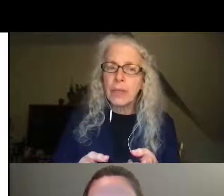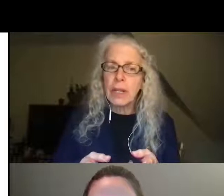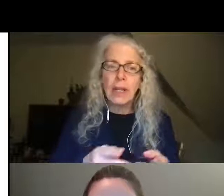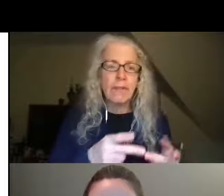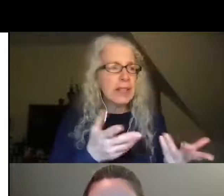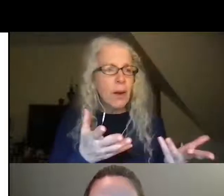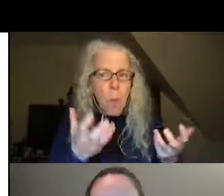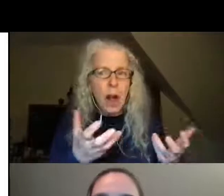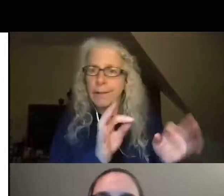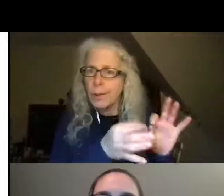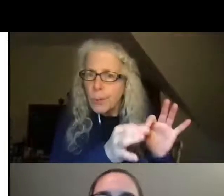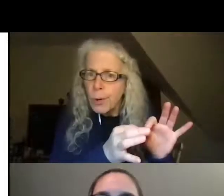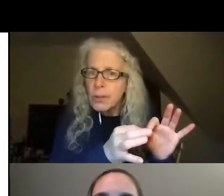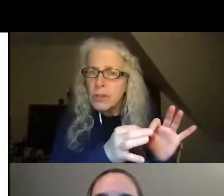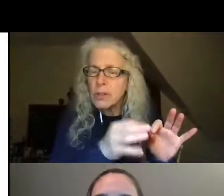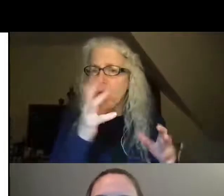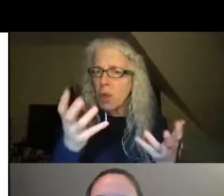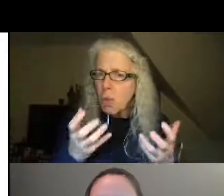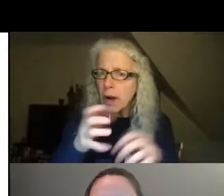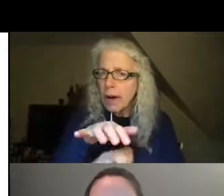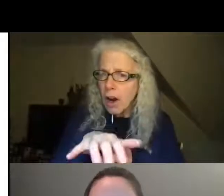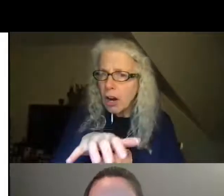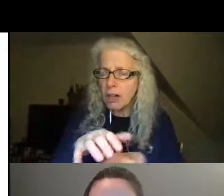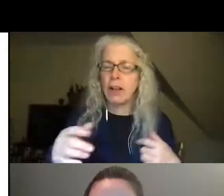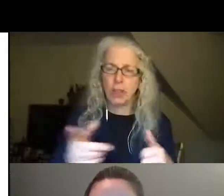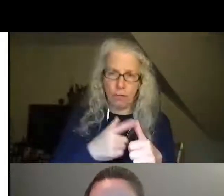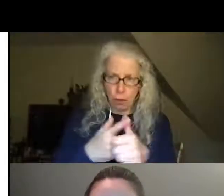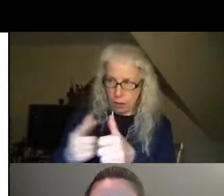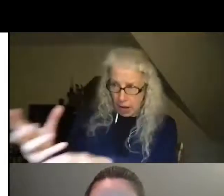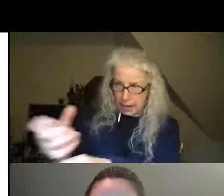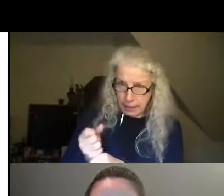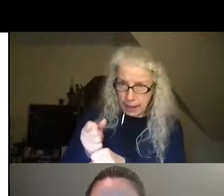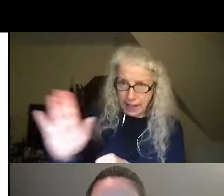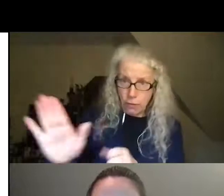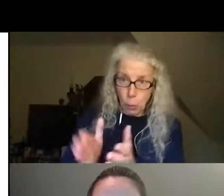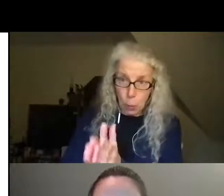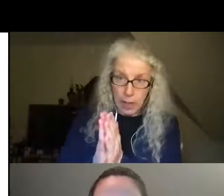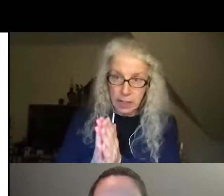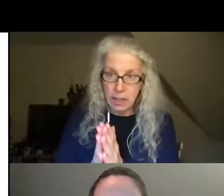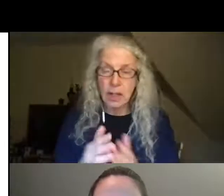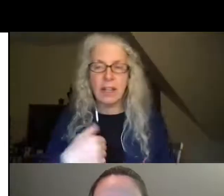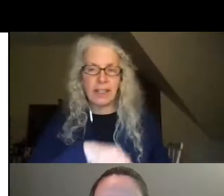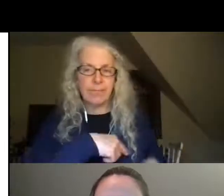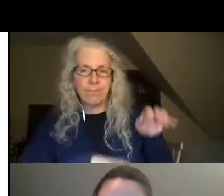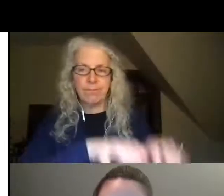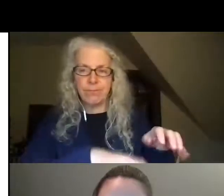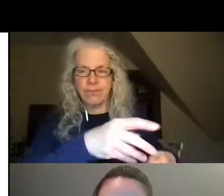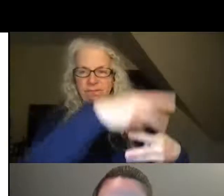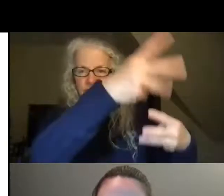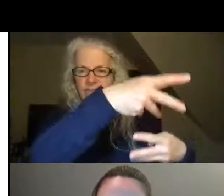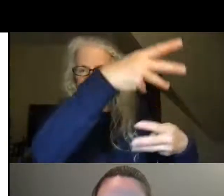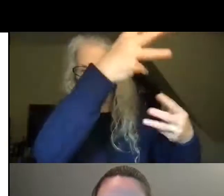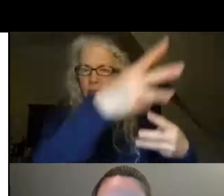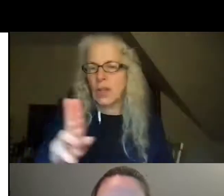CART services. I then take the requests that we get and we upload it into a new system that we use